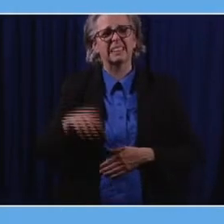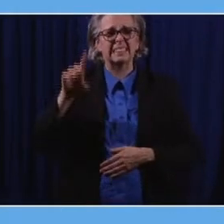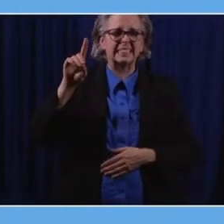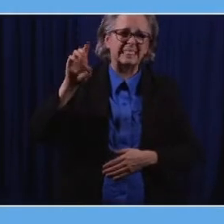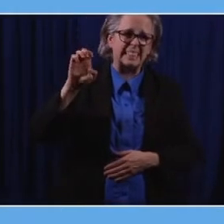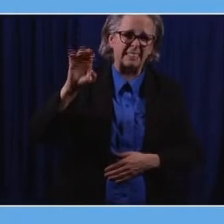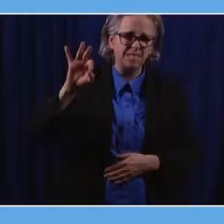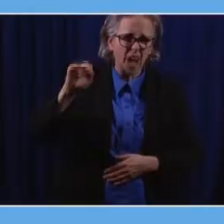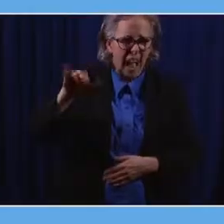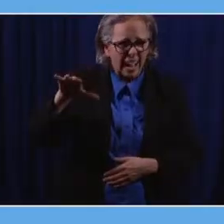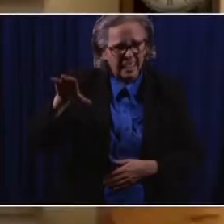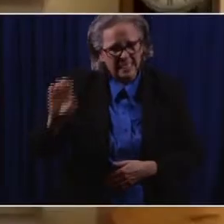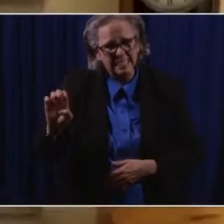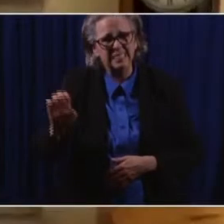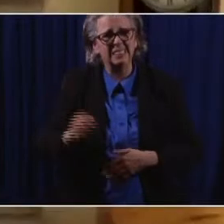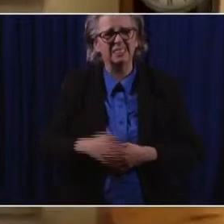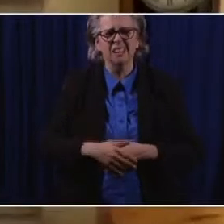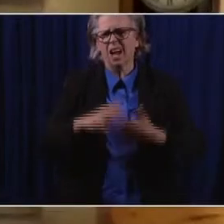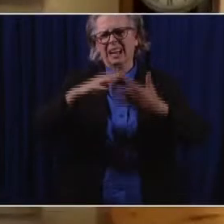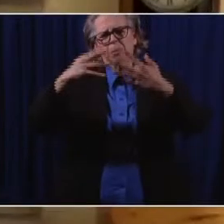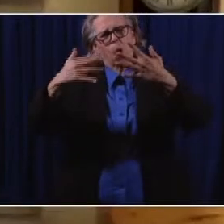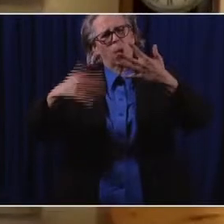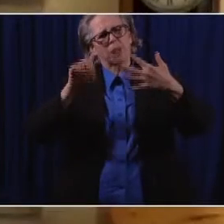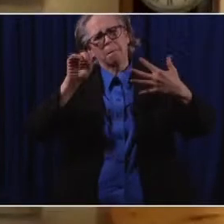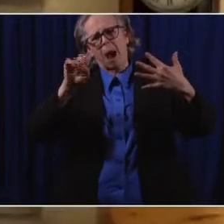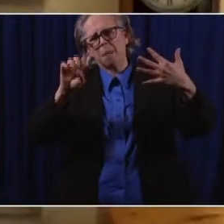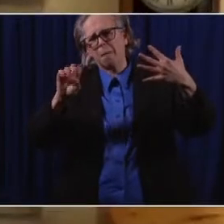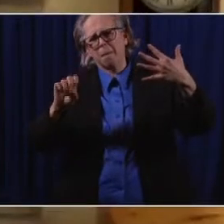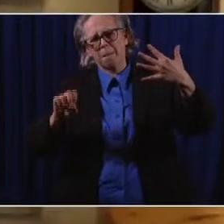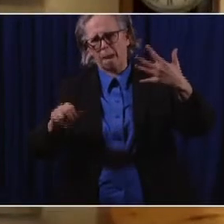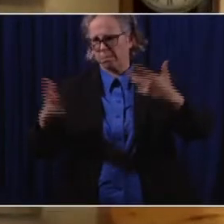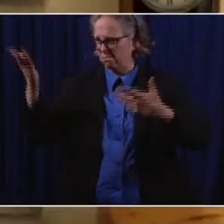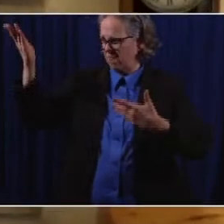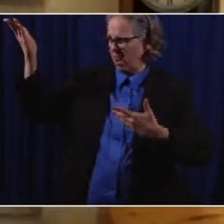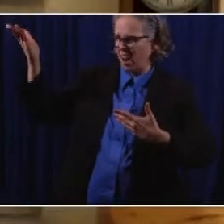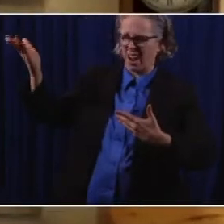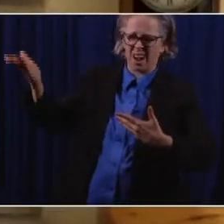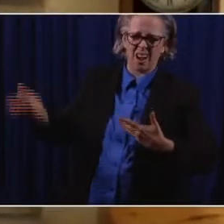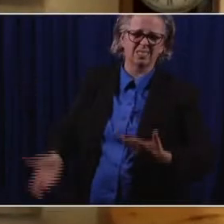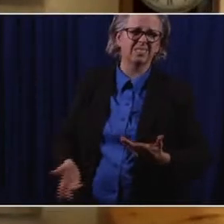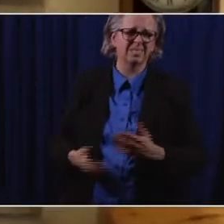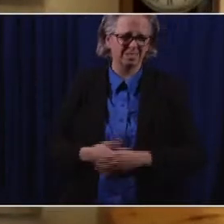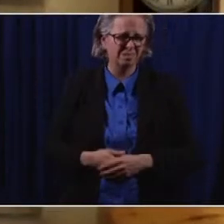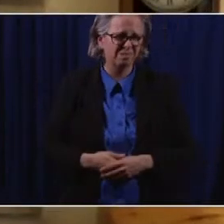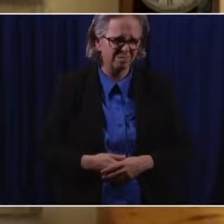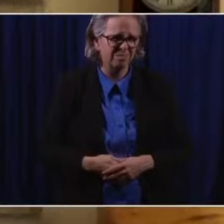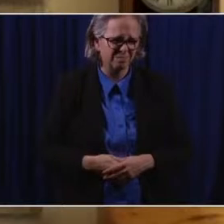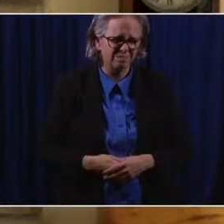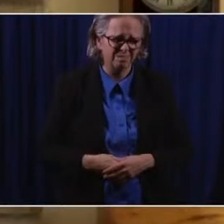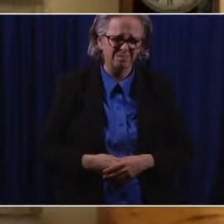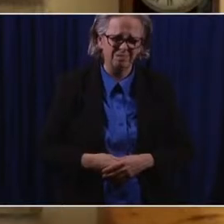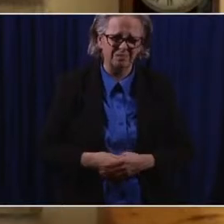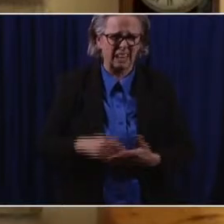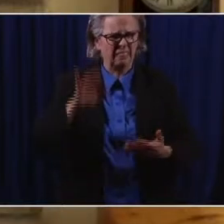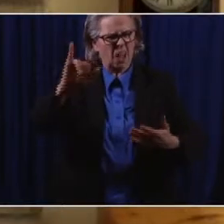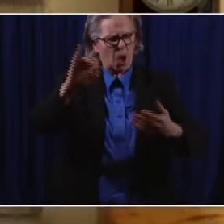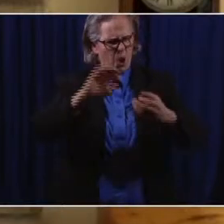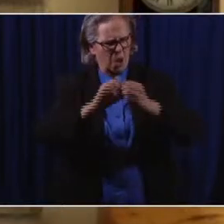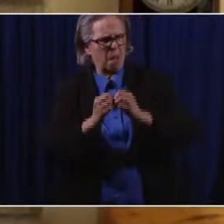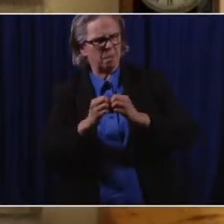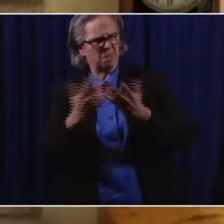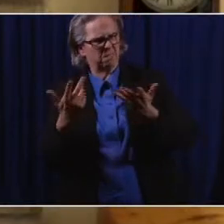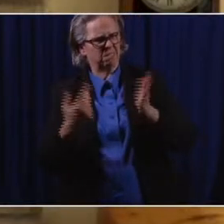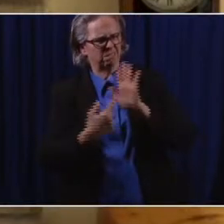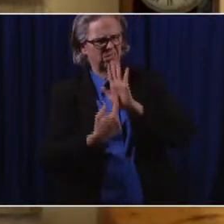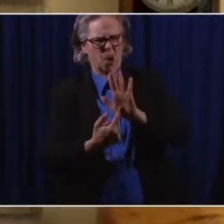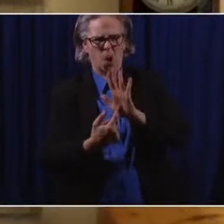and we keep going from there. Again, it is of interest just geographically. Most of these, first of all,